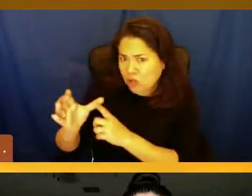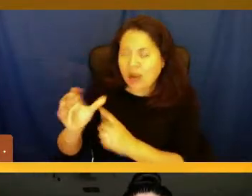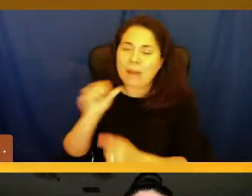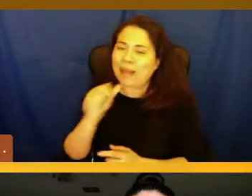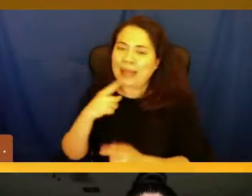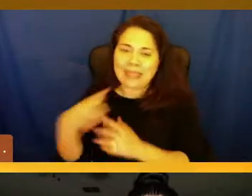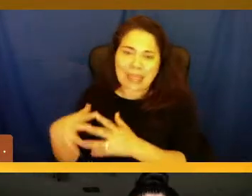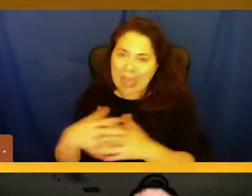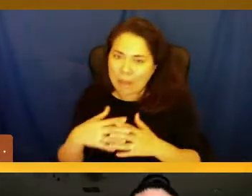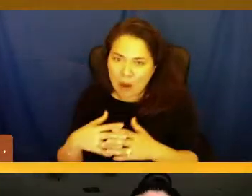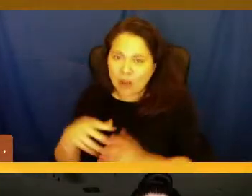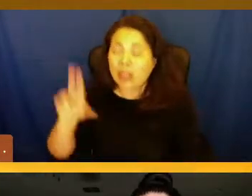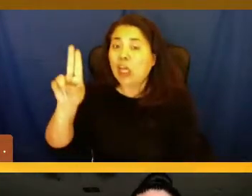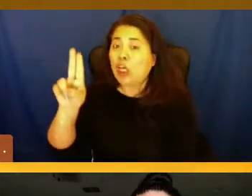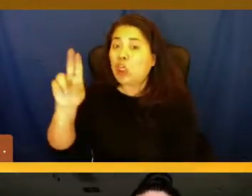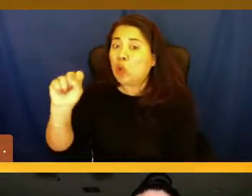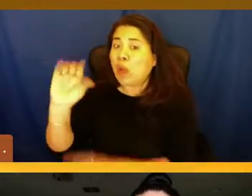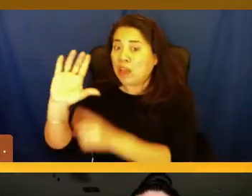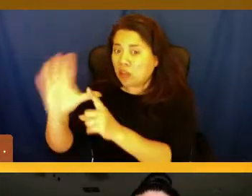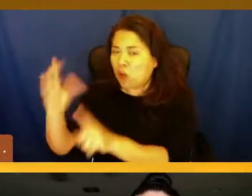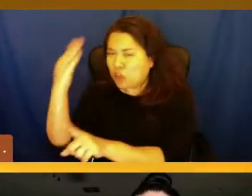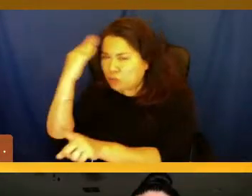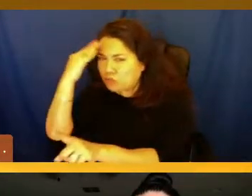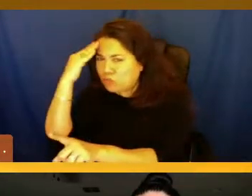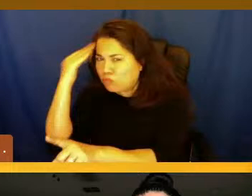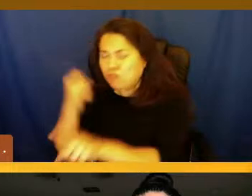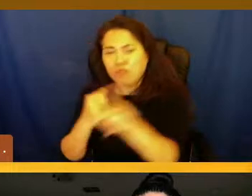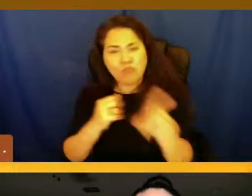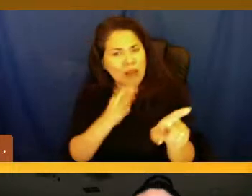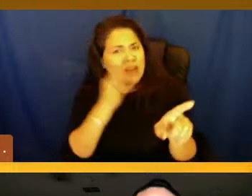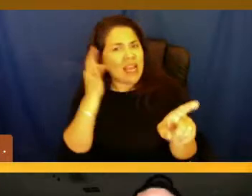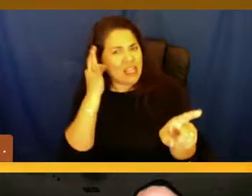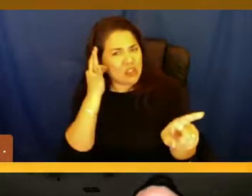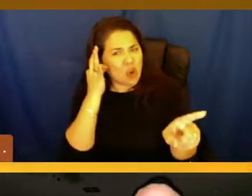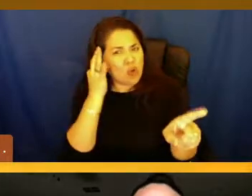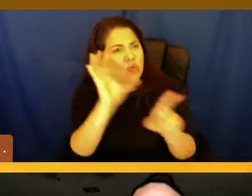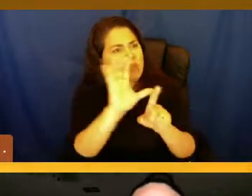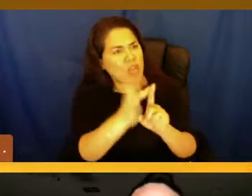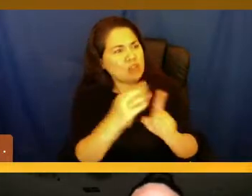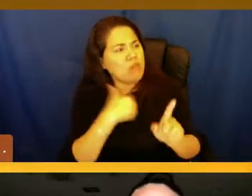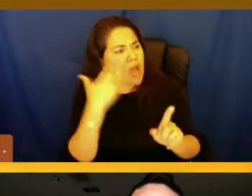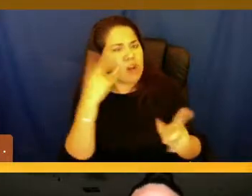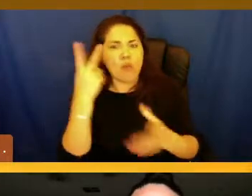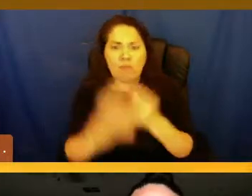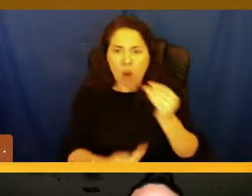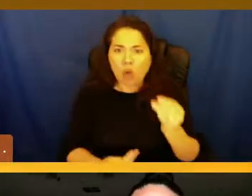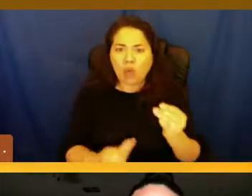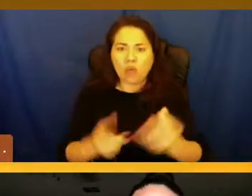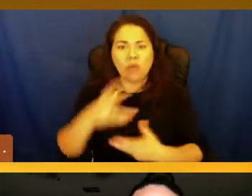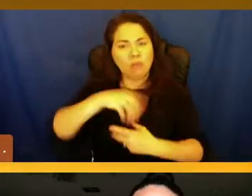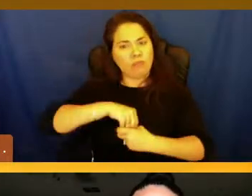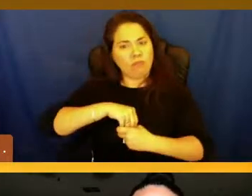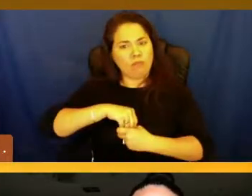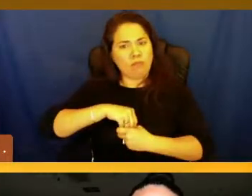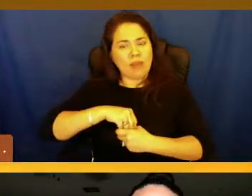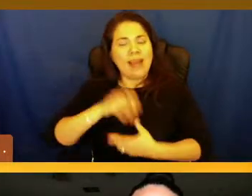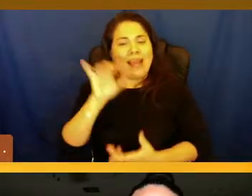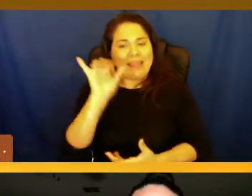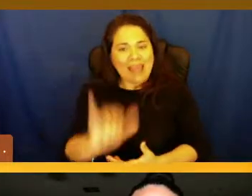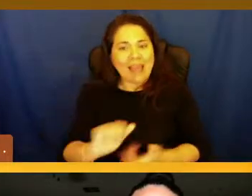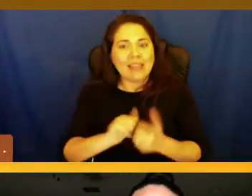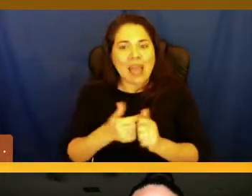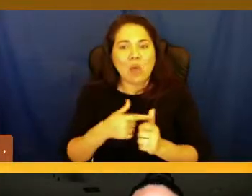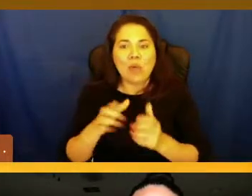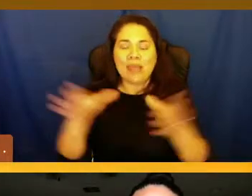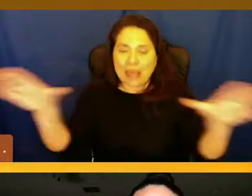culture, the U.S. culture, and they know how to be in a tribal culture. And so that's I think is where